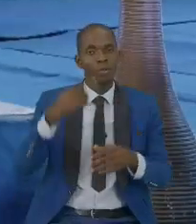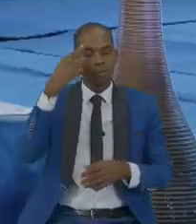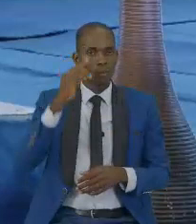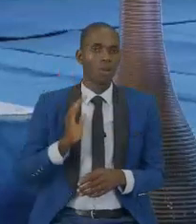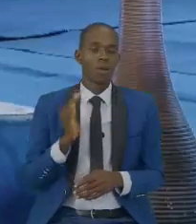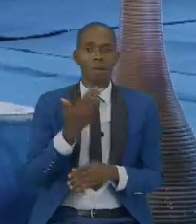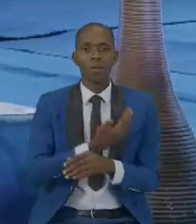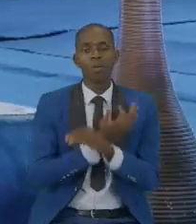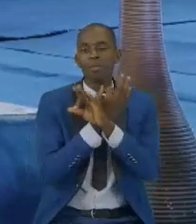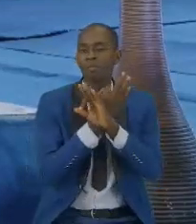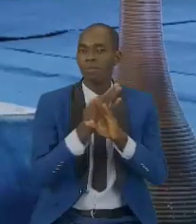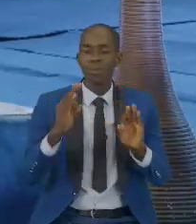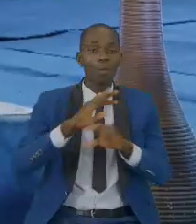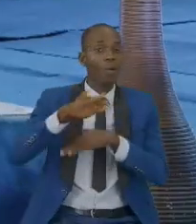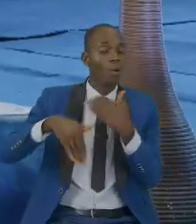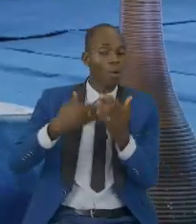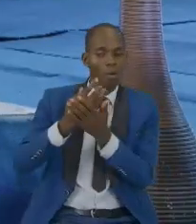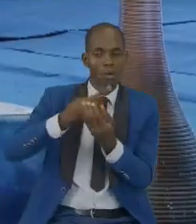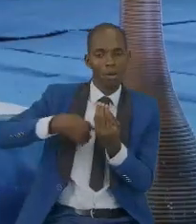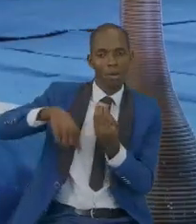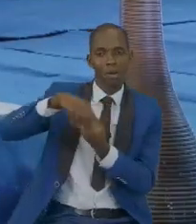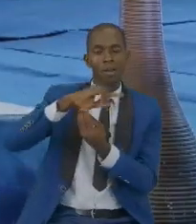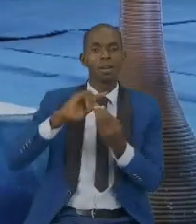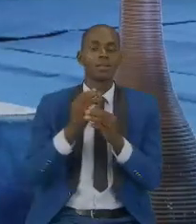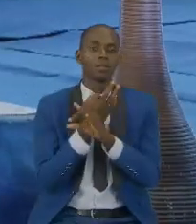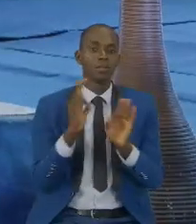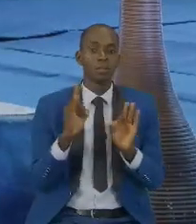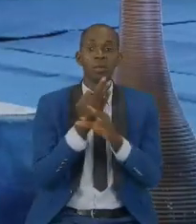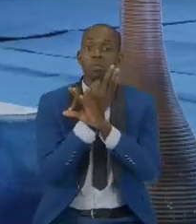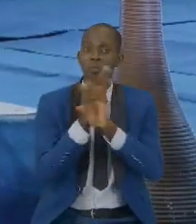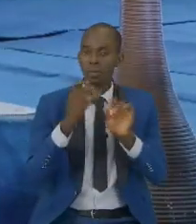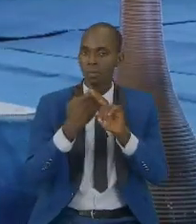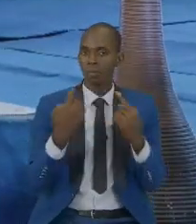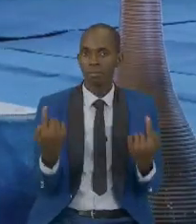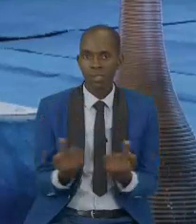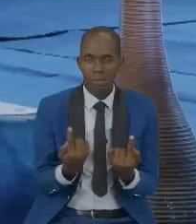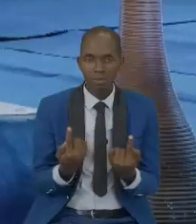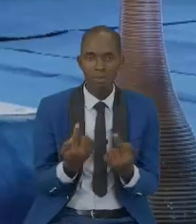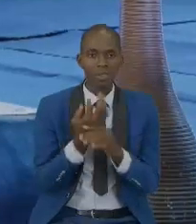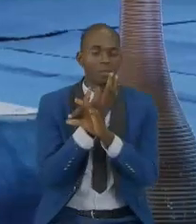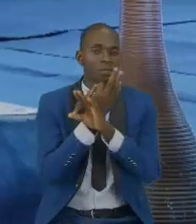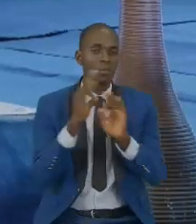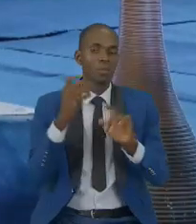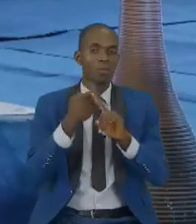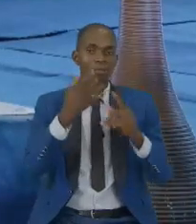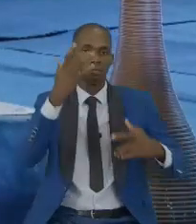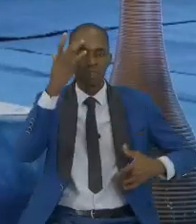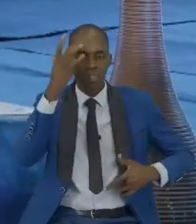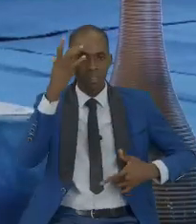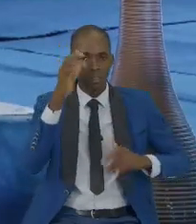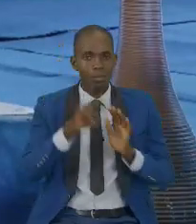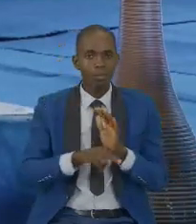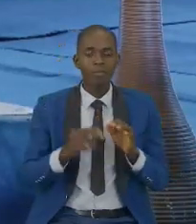freedom, all-round freedom. Freedom from sin, freedom from sickness, freedom